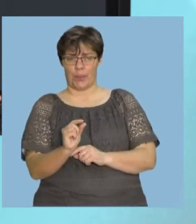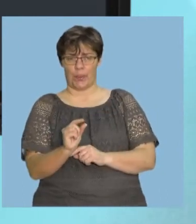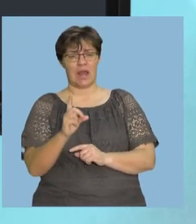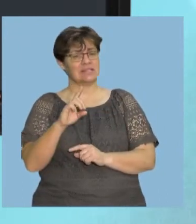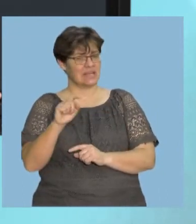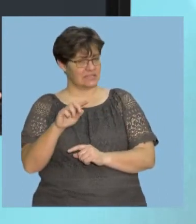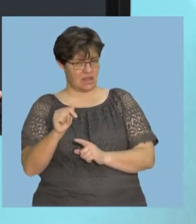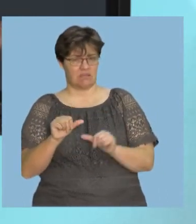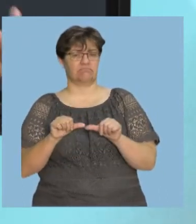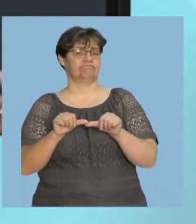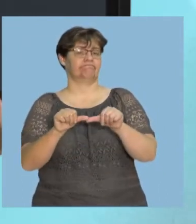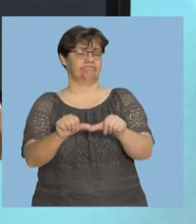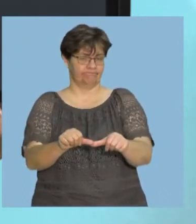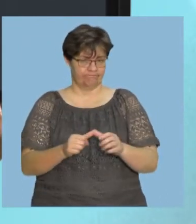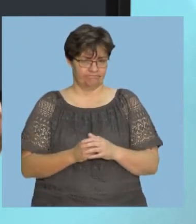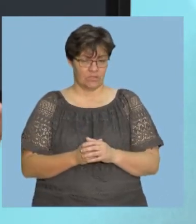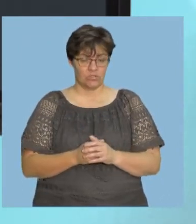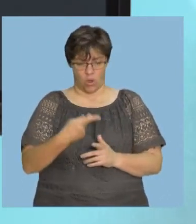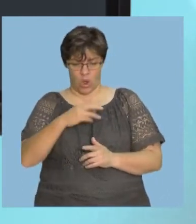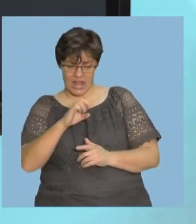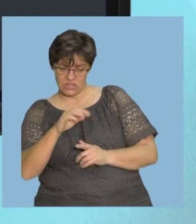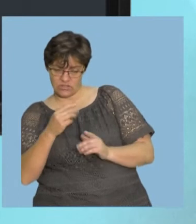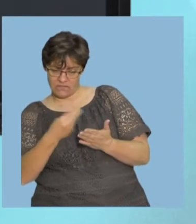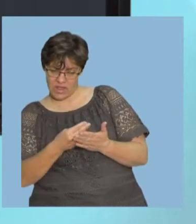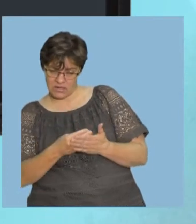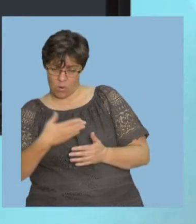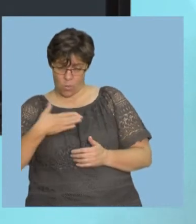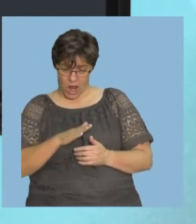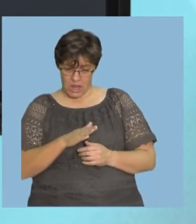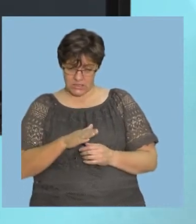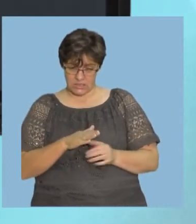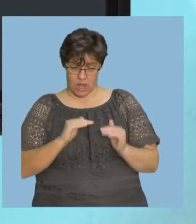consistent. So as a hedge fund manager, do you want a bank that will